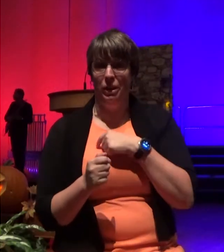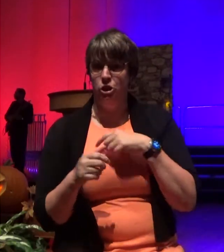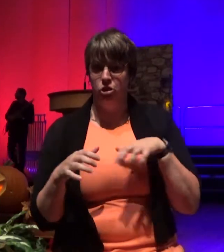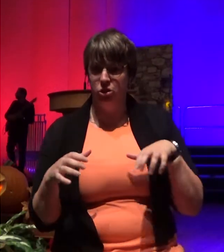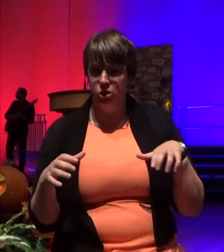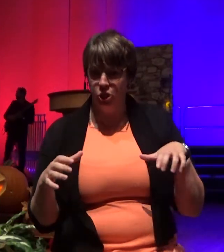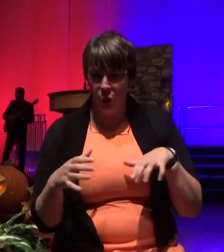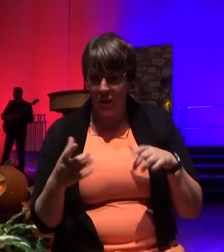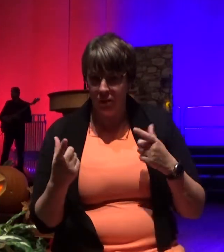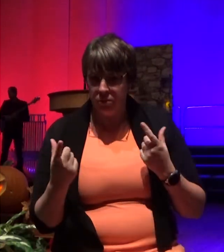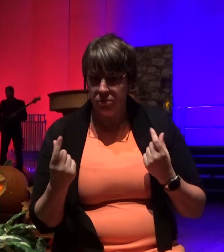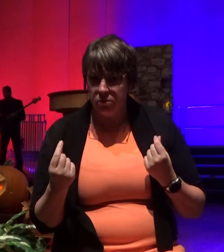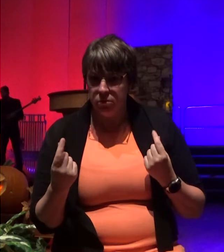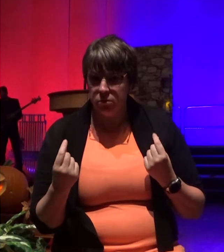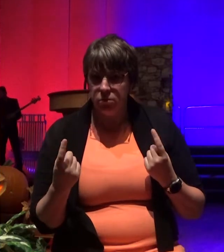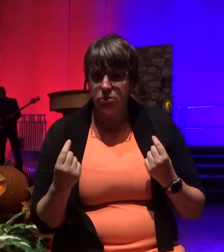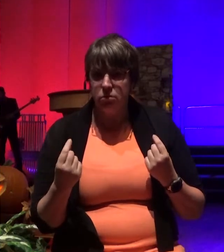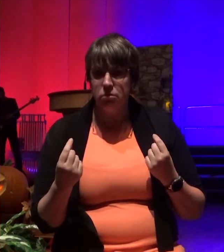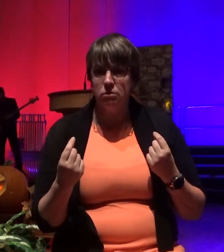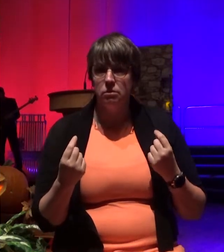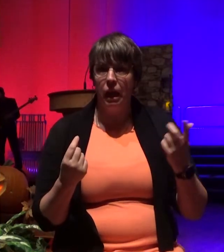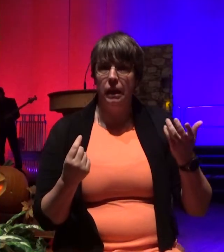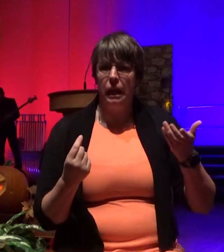an in first, right?